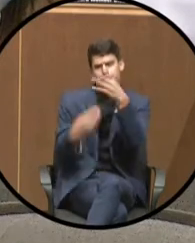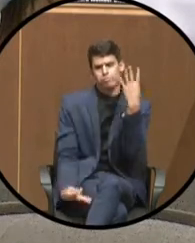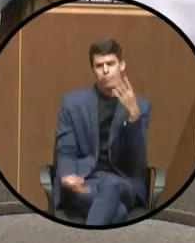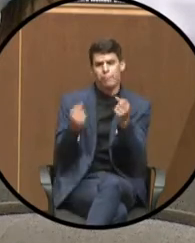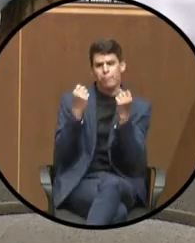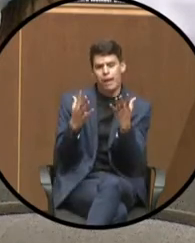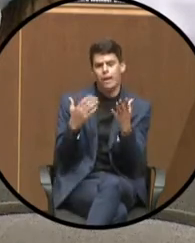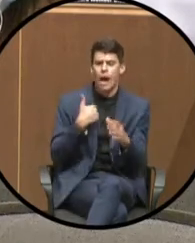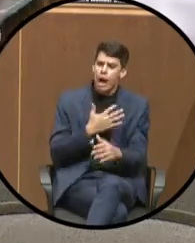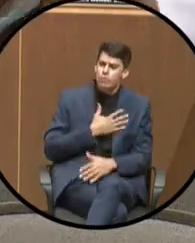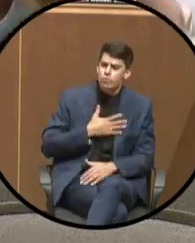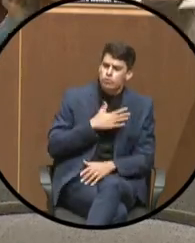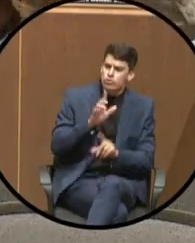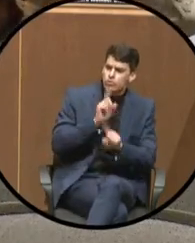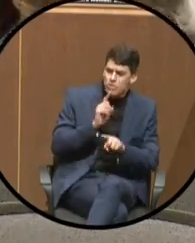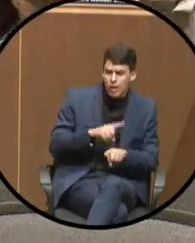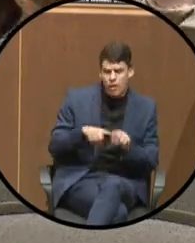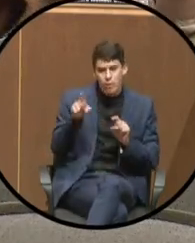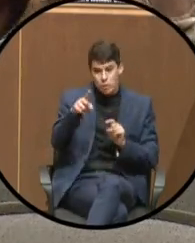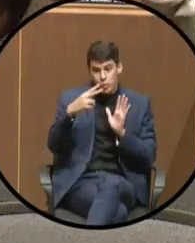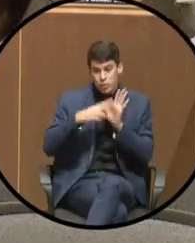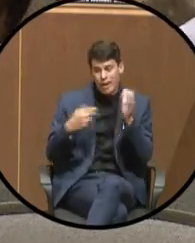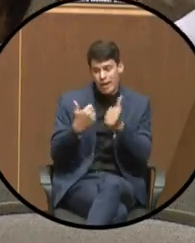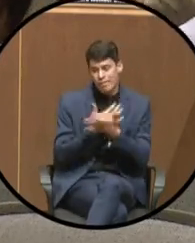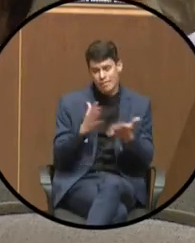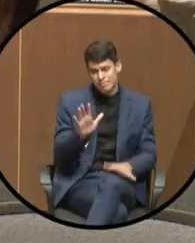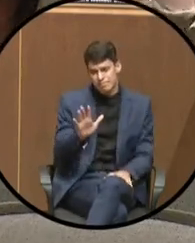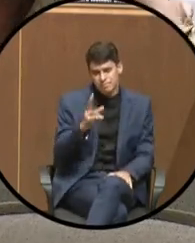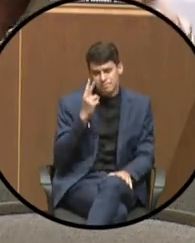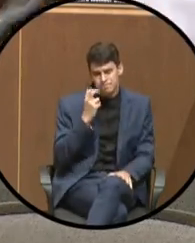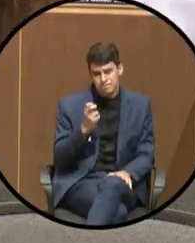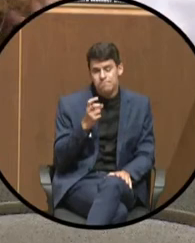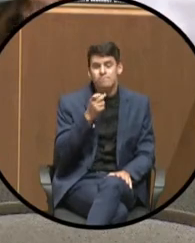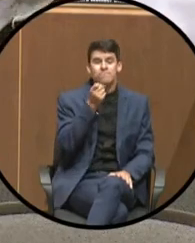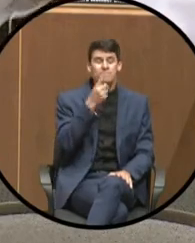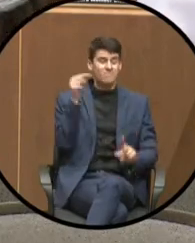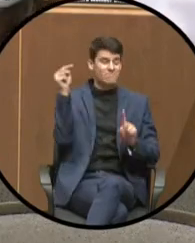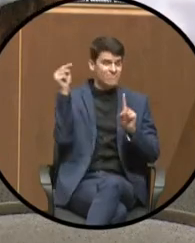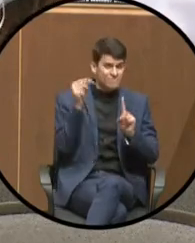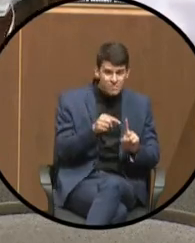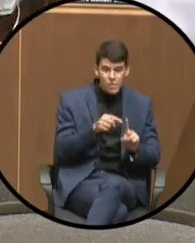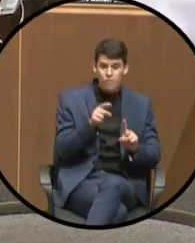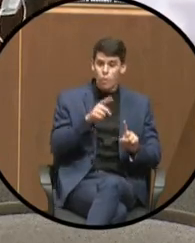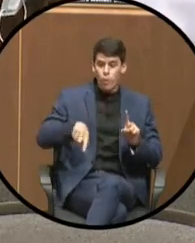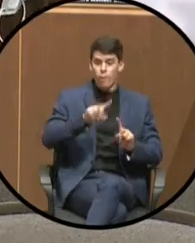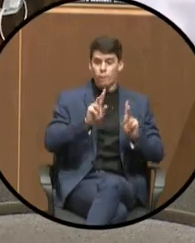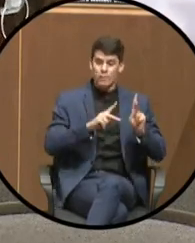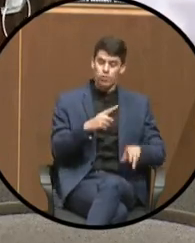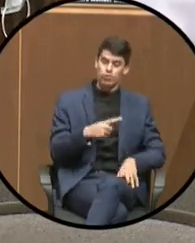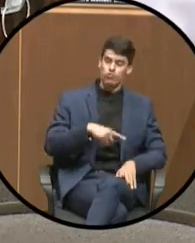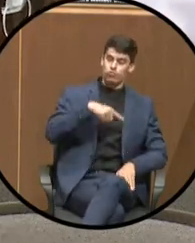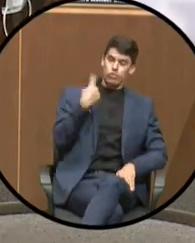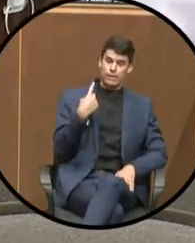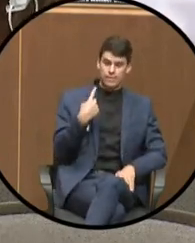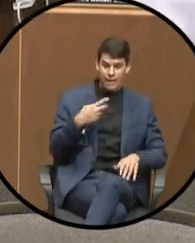I appreciate responses, you can't possibly read everything. The key factor for those at risk of more severe reaction to COVID-19 is